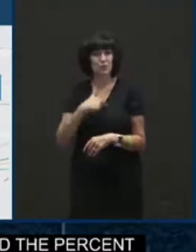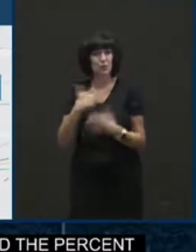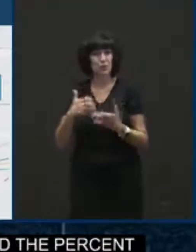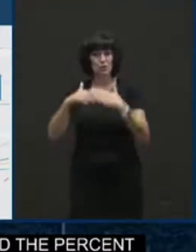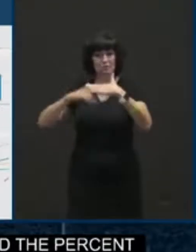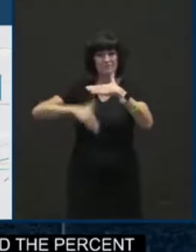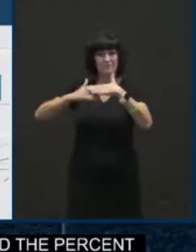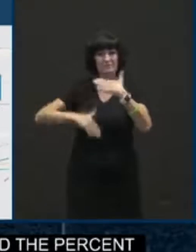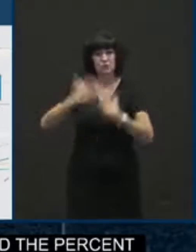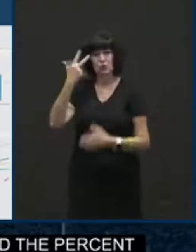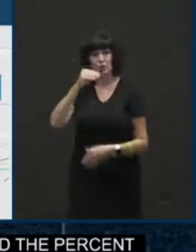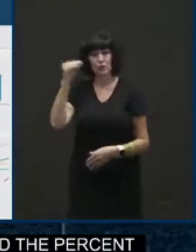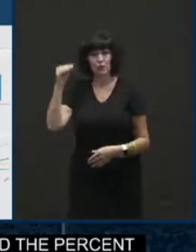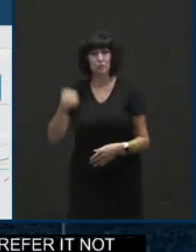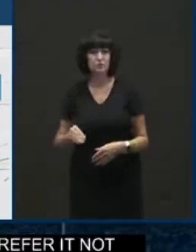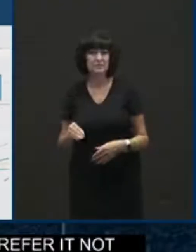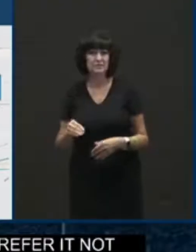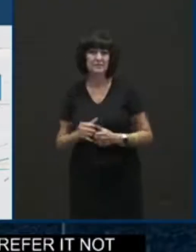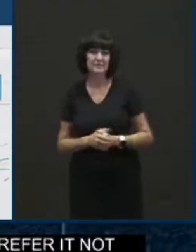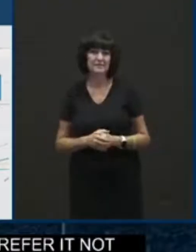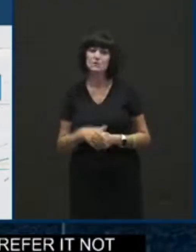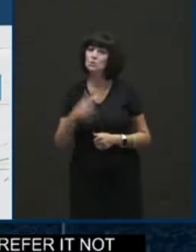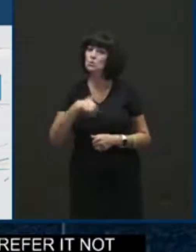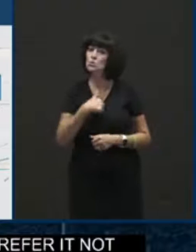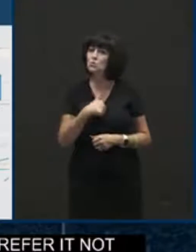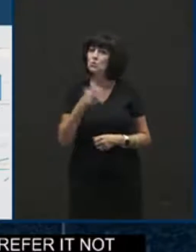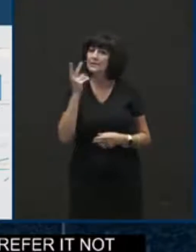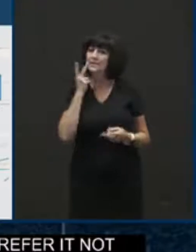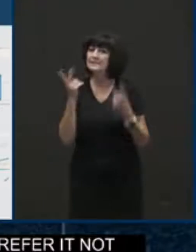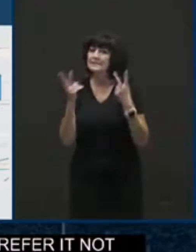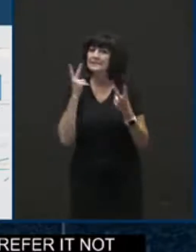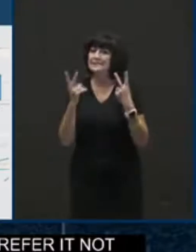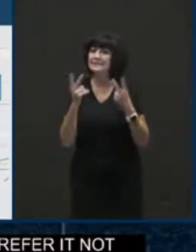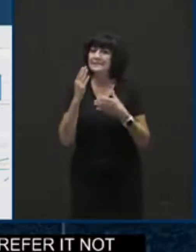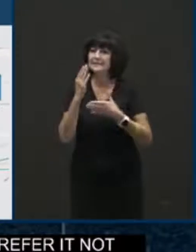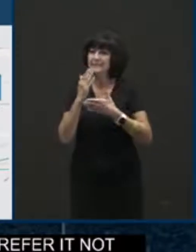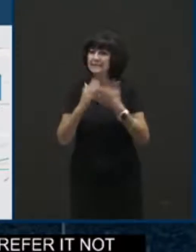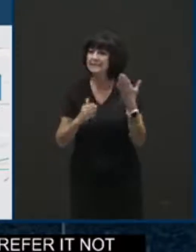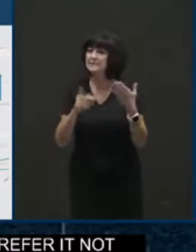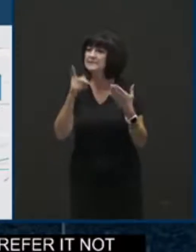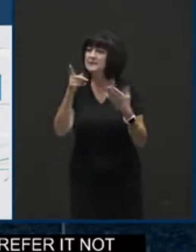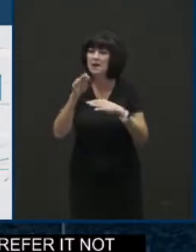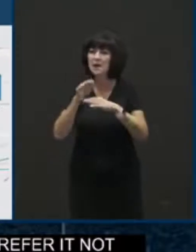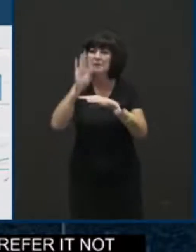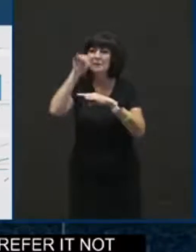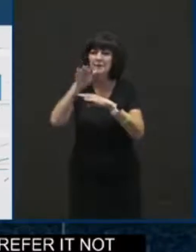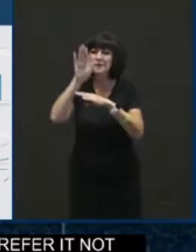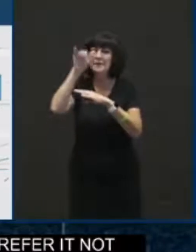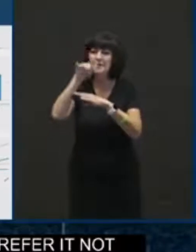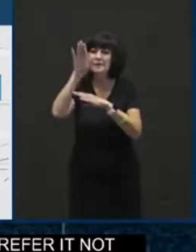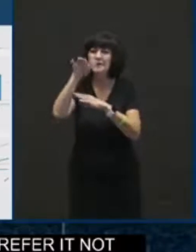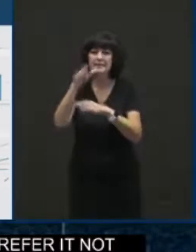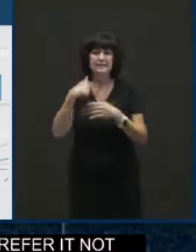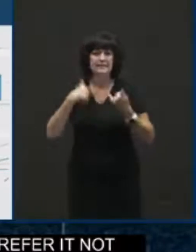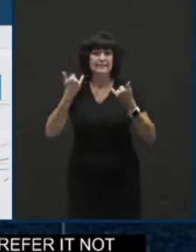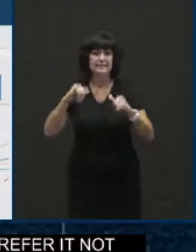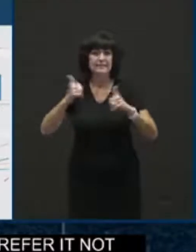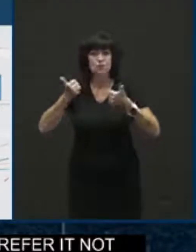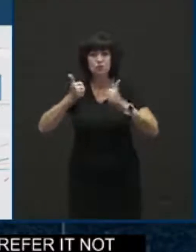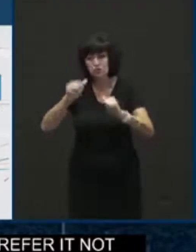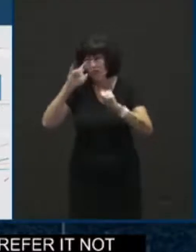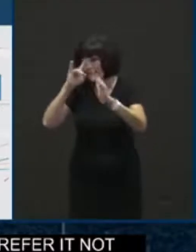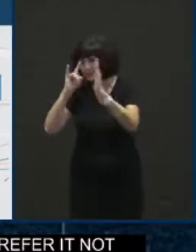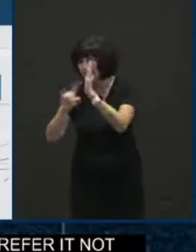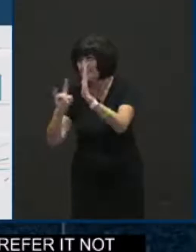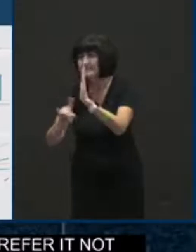said, we are seeing some blips up and down. Some of those we think are attributed. We're still trying to understand